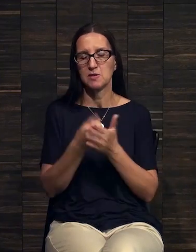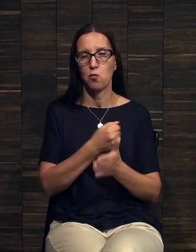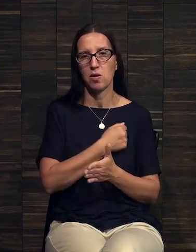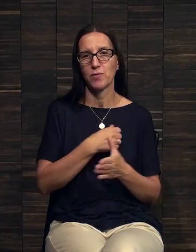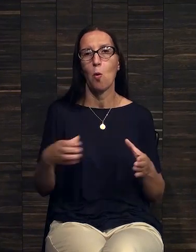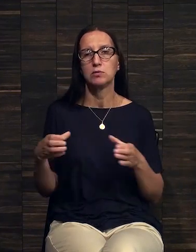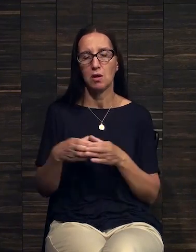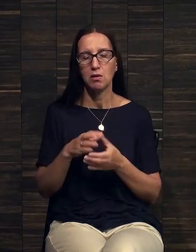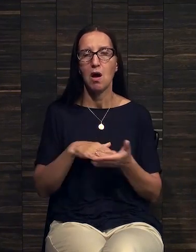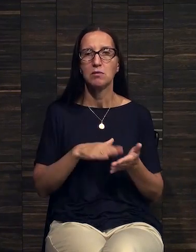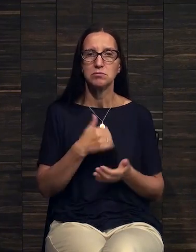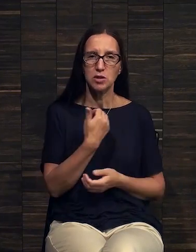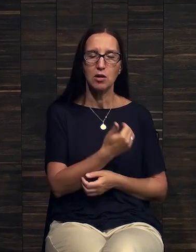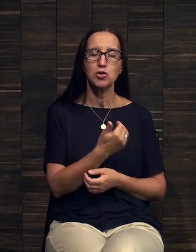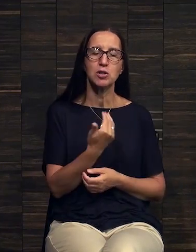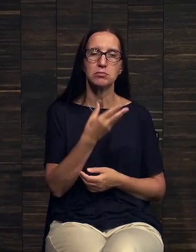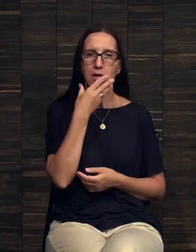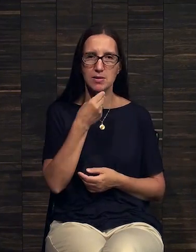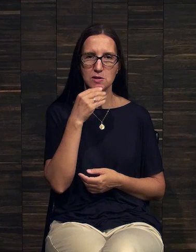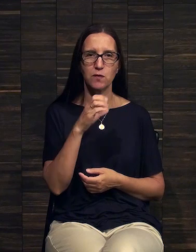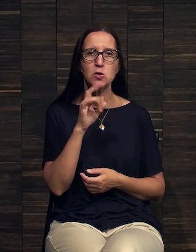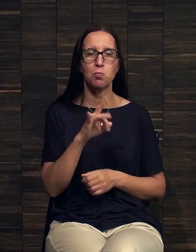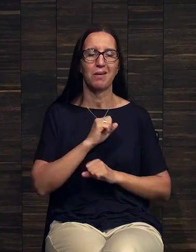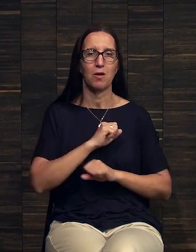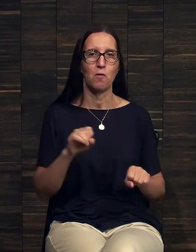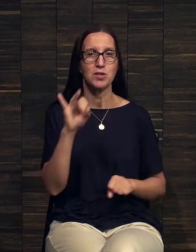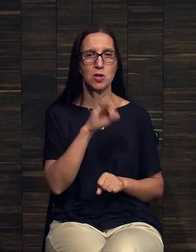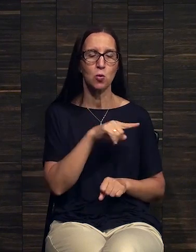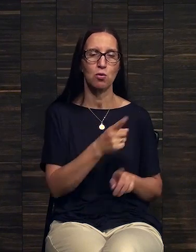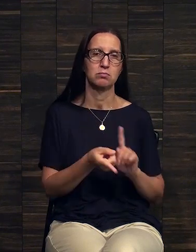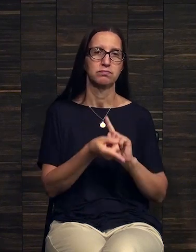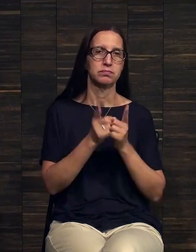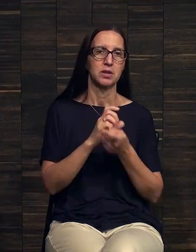legs saving his troops.